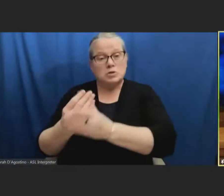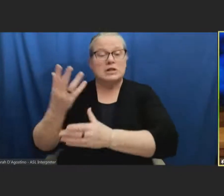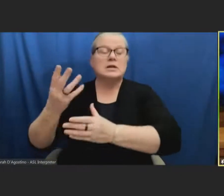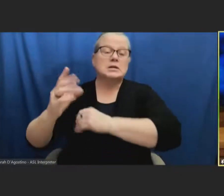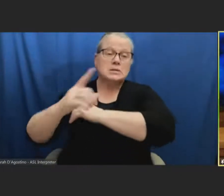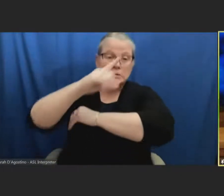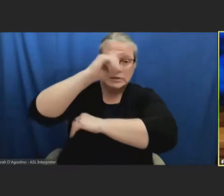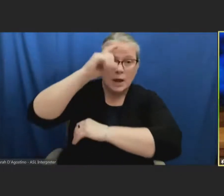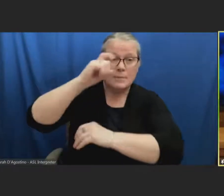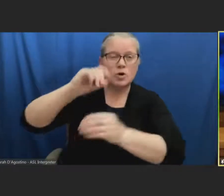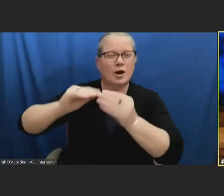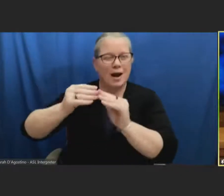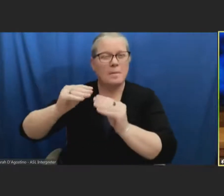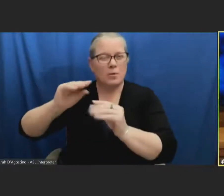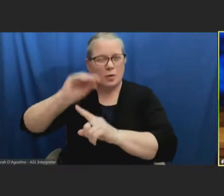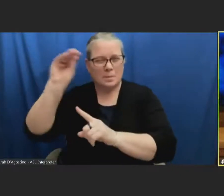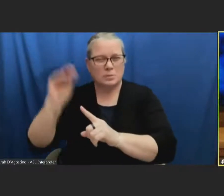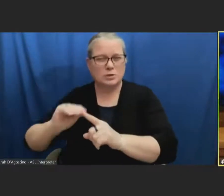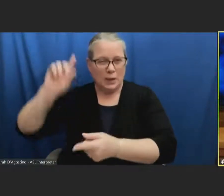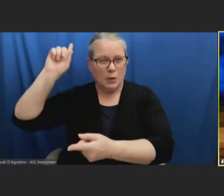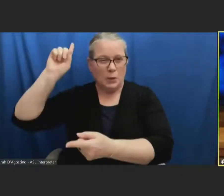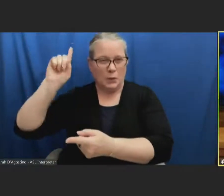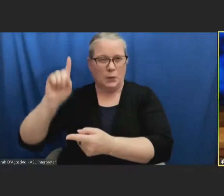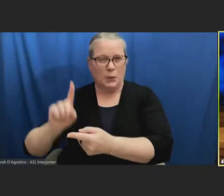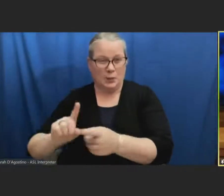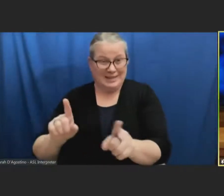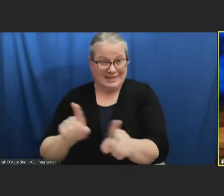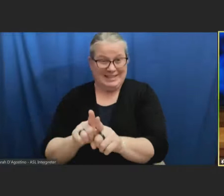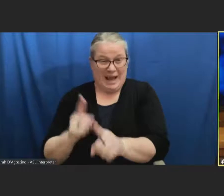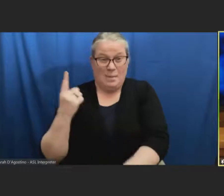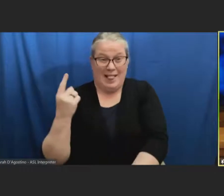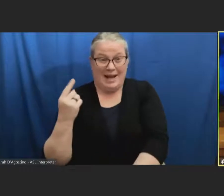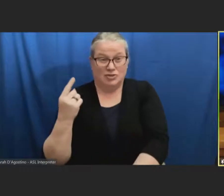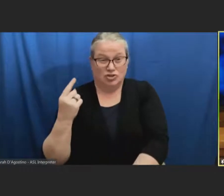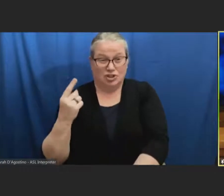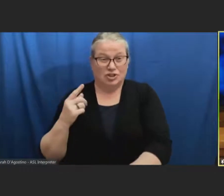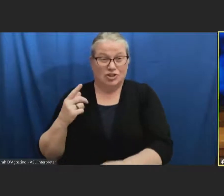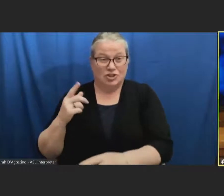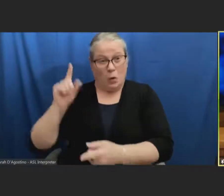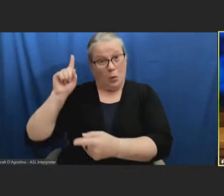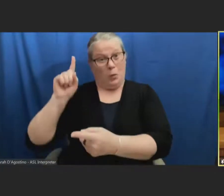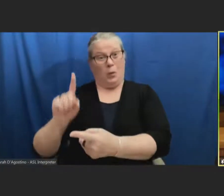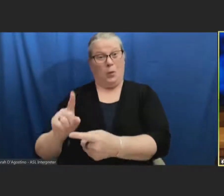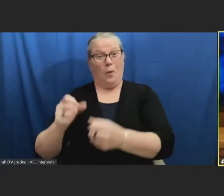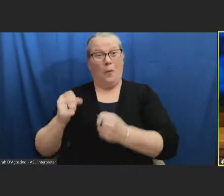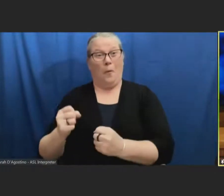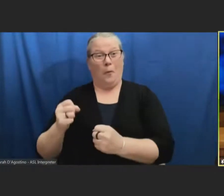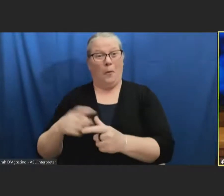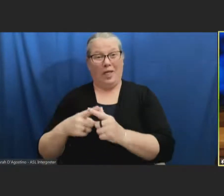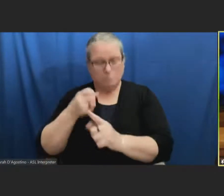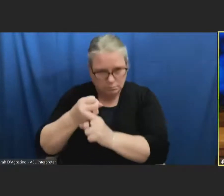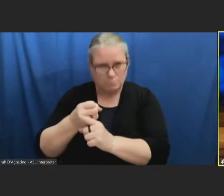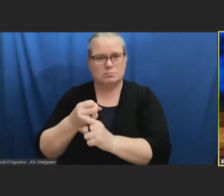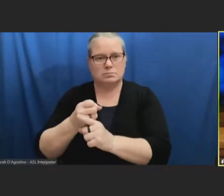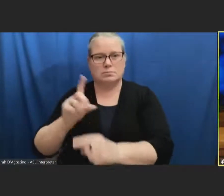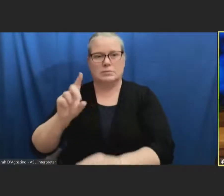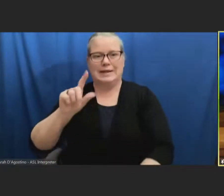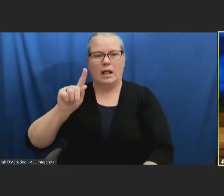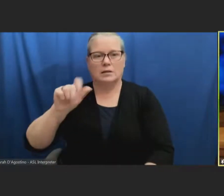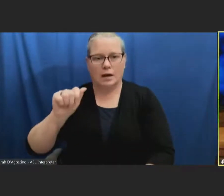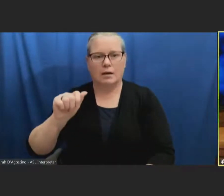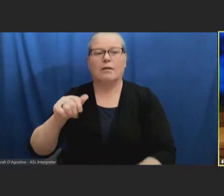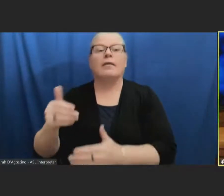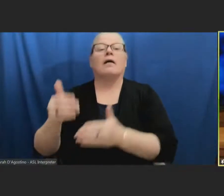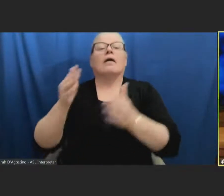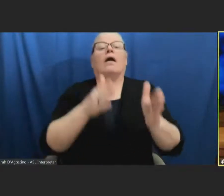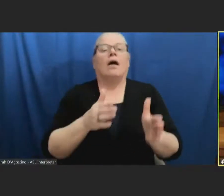we have that quiescent summer that we hoped last year would be before Delta came along. And as we get into the fall, we'll have a much different toolbox to deal with this